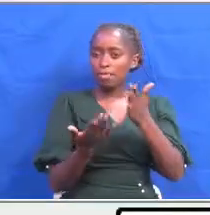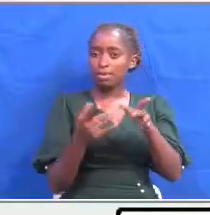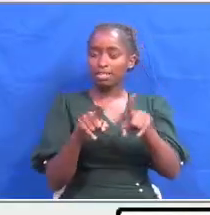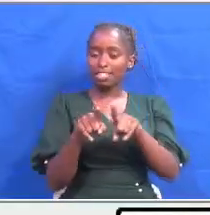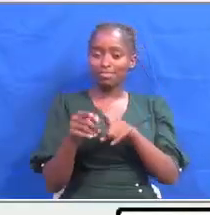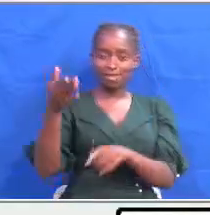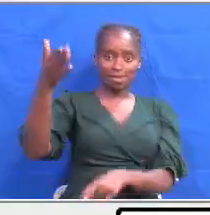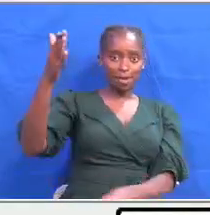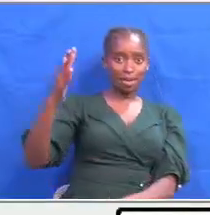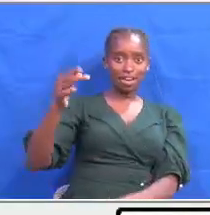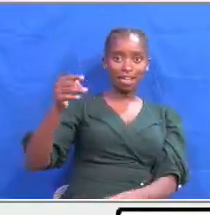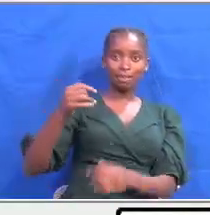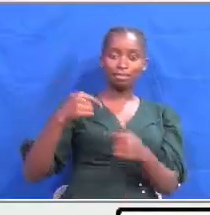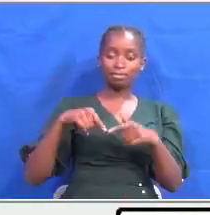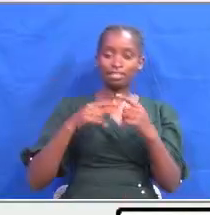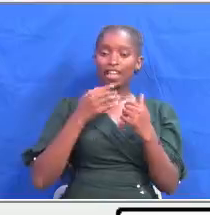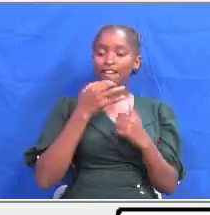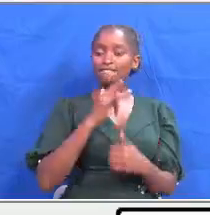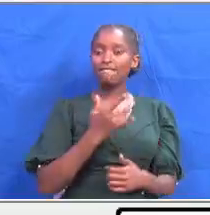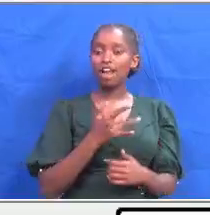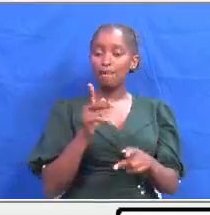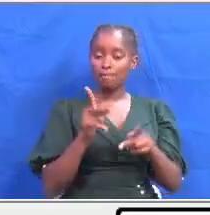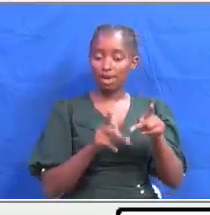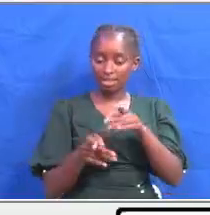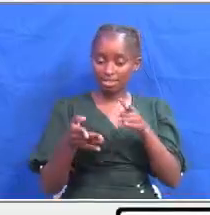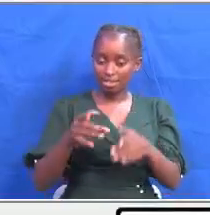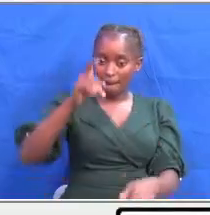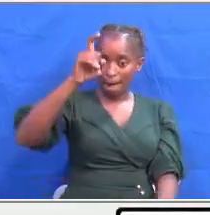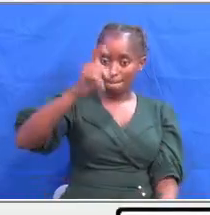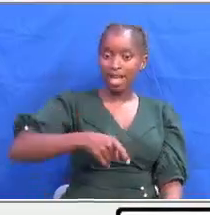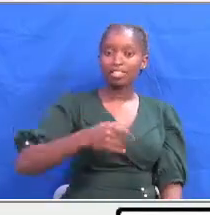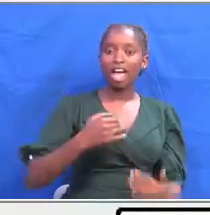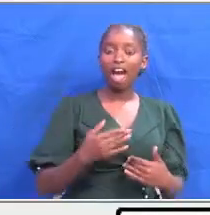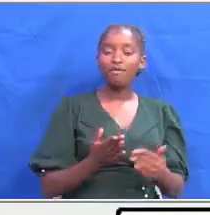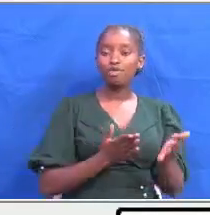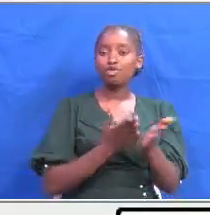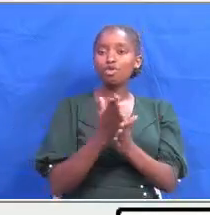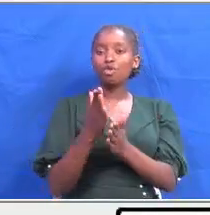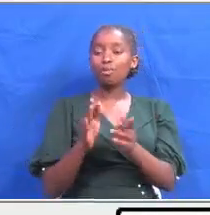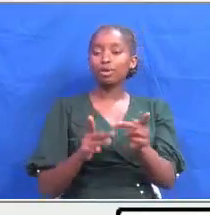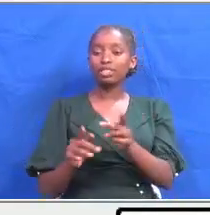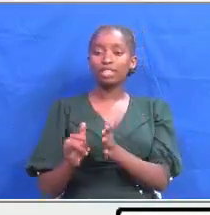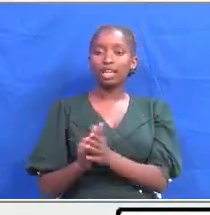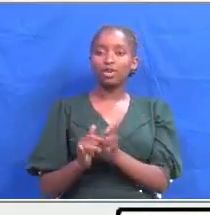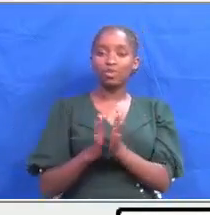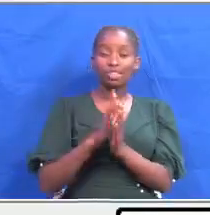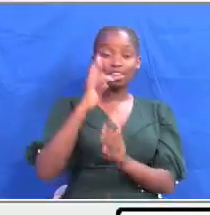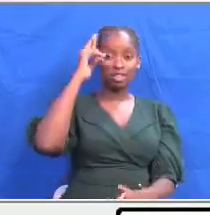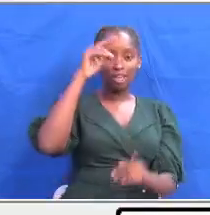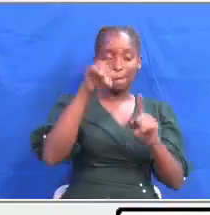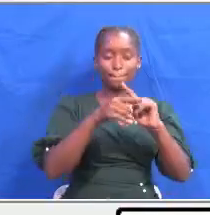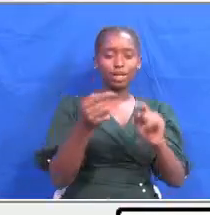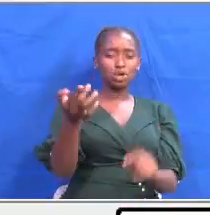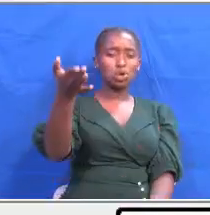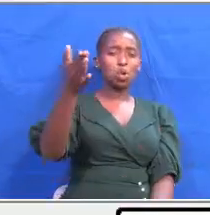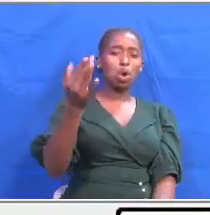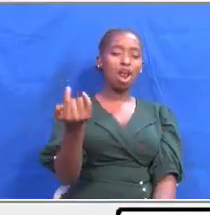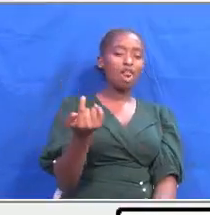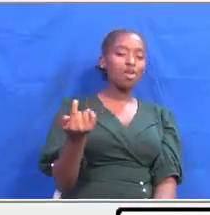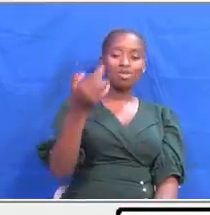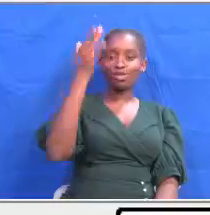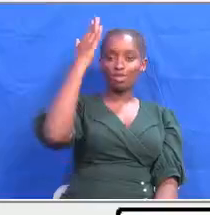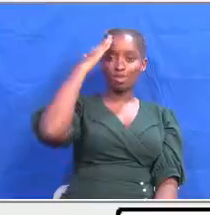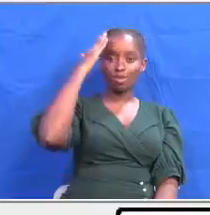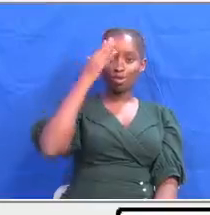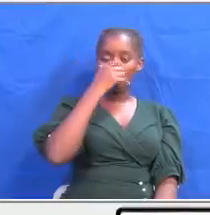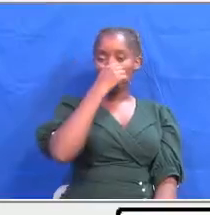has, this is your process. You must go through it. You must go through with reasons. Oh, okay. But it's only God who knows those reasons. My party. So